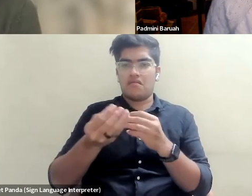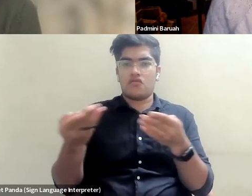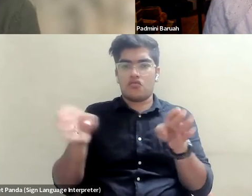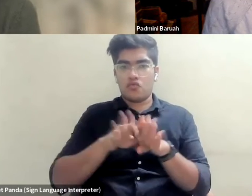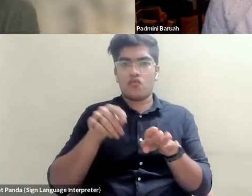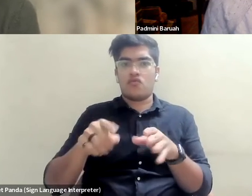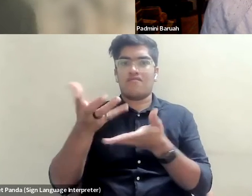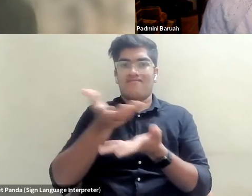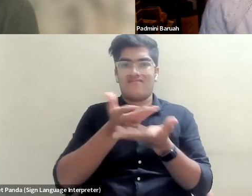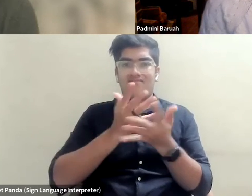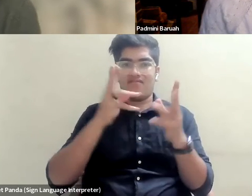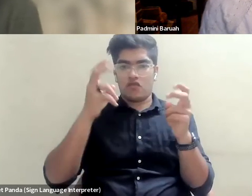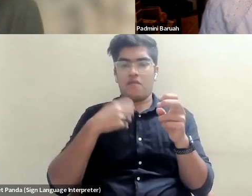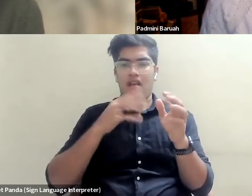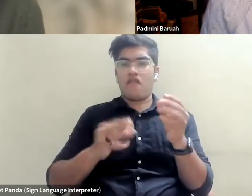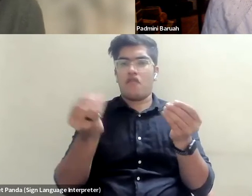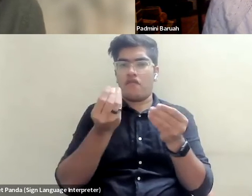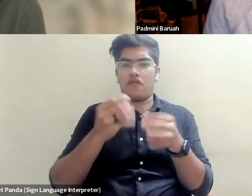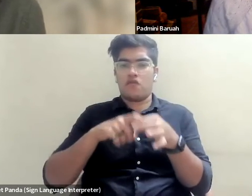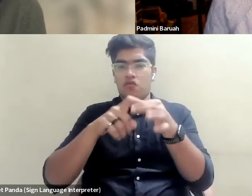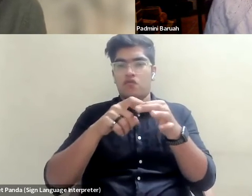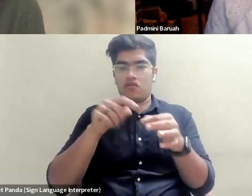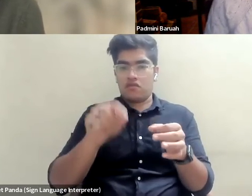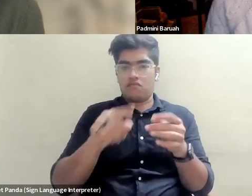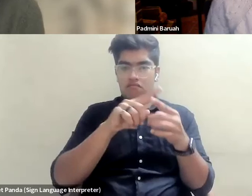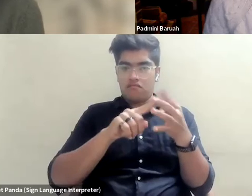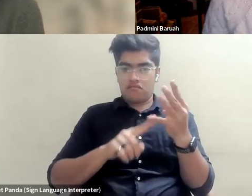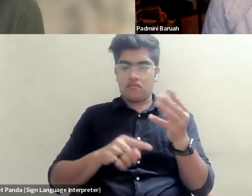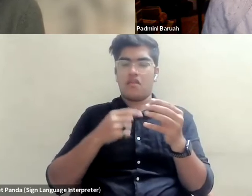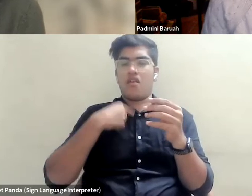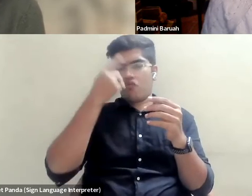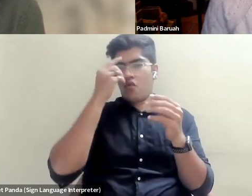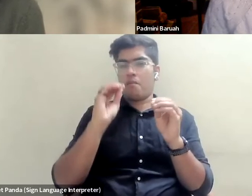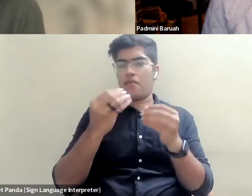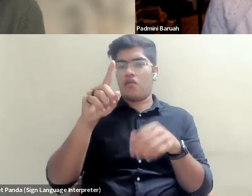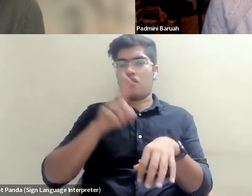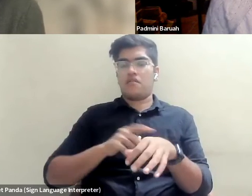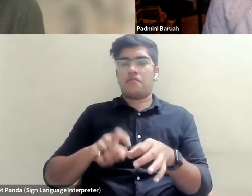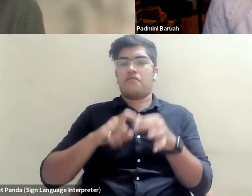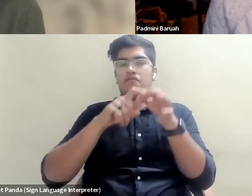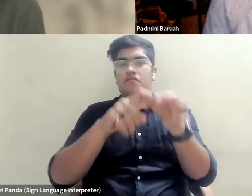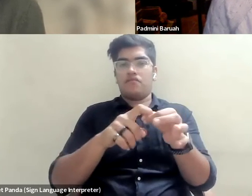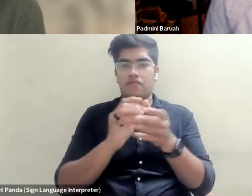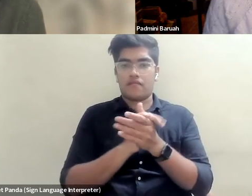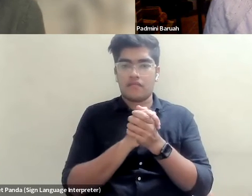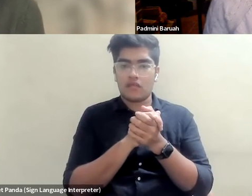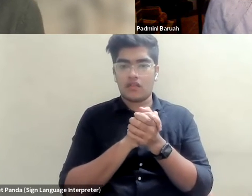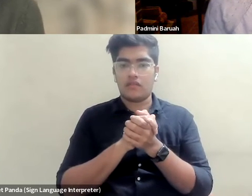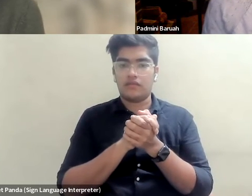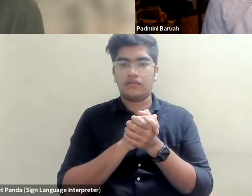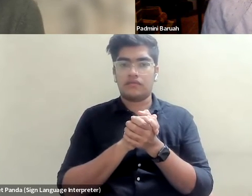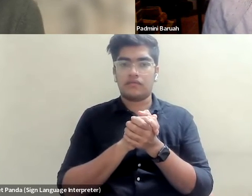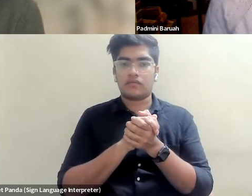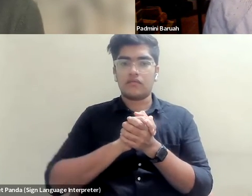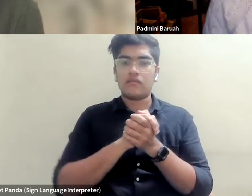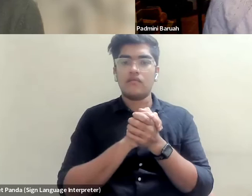fascinating discussion, and I have some questions from the audience, so I thought I will just quickly put them out to you. Sure. So